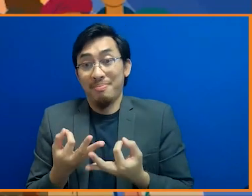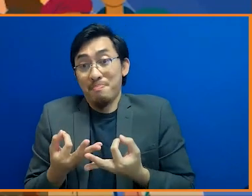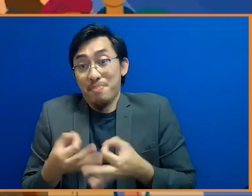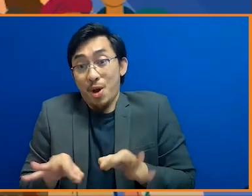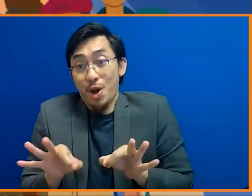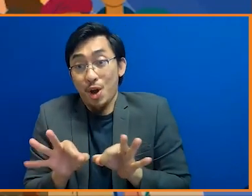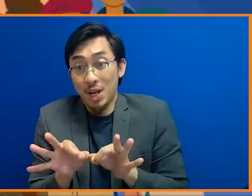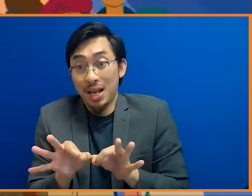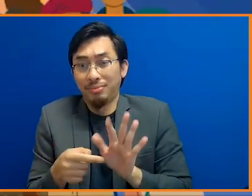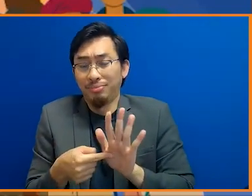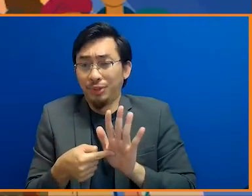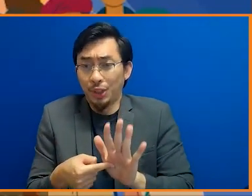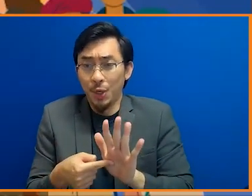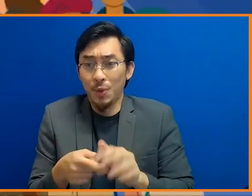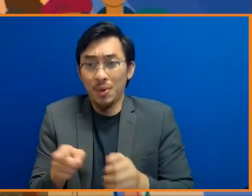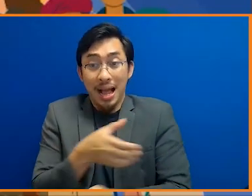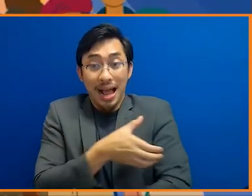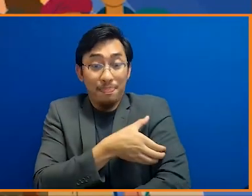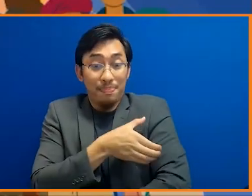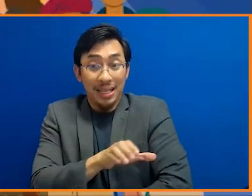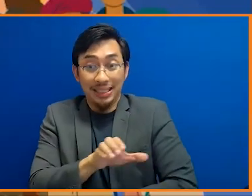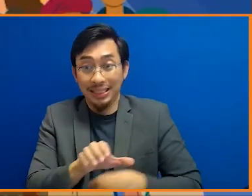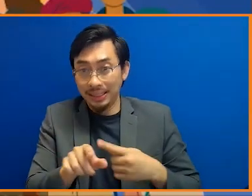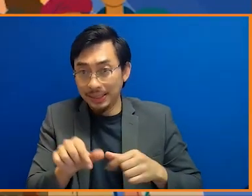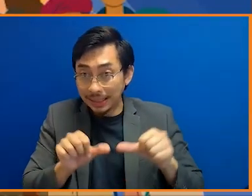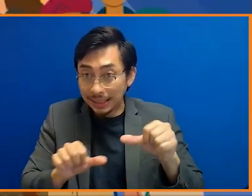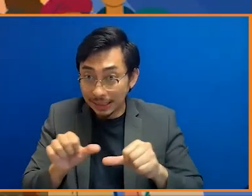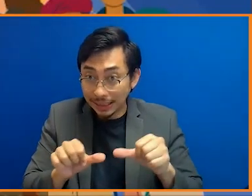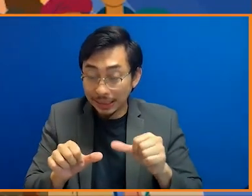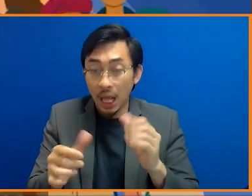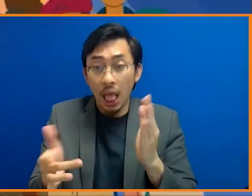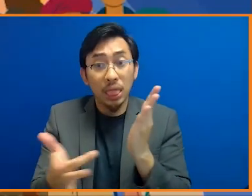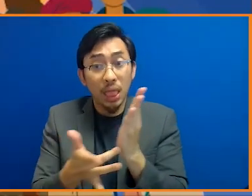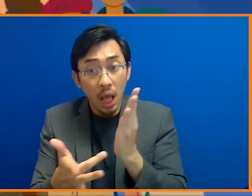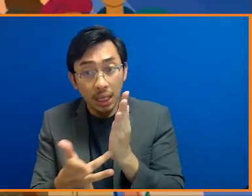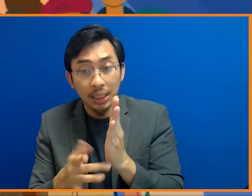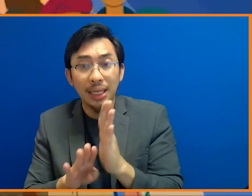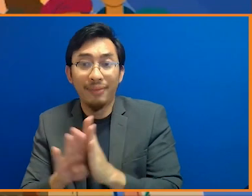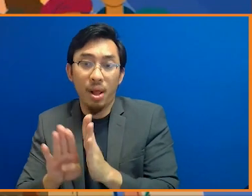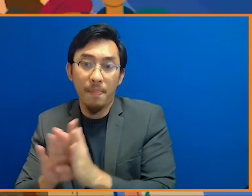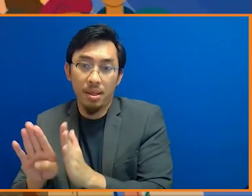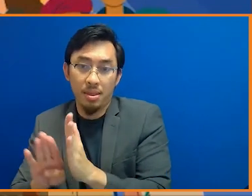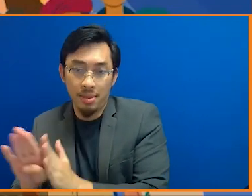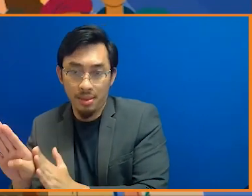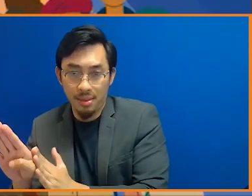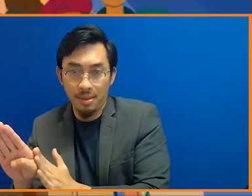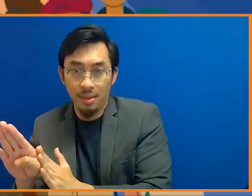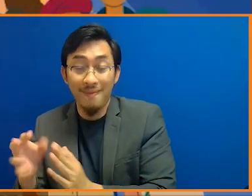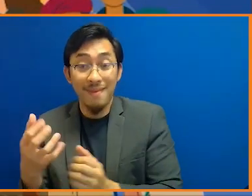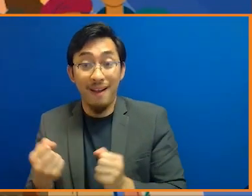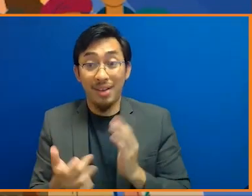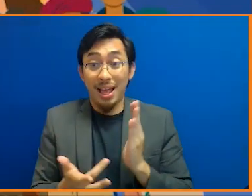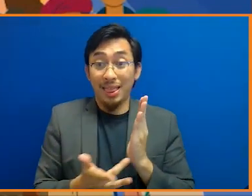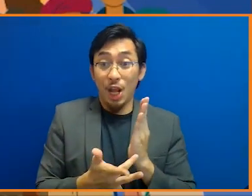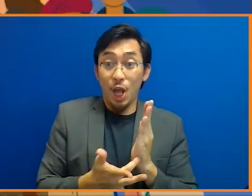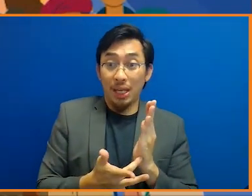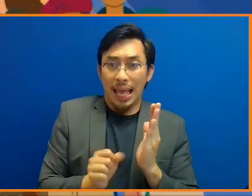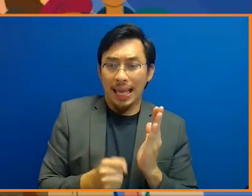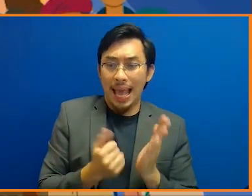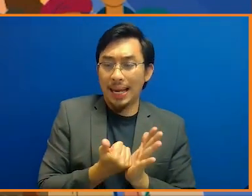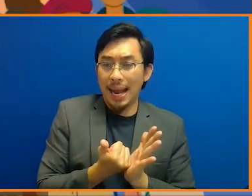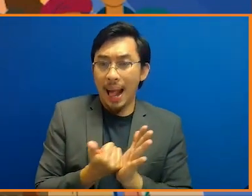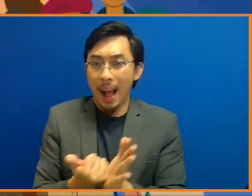also importantly, I would like to highlight the capacity on science and technology development. Okay. So